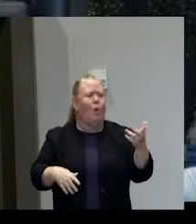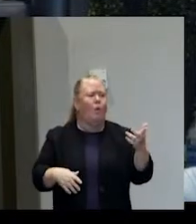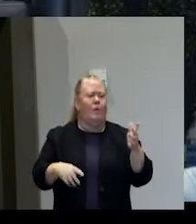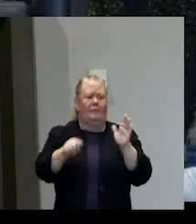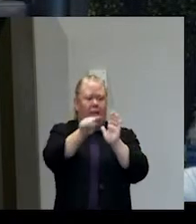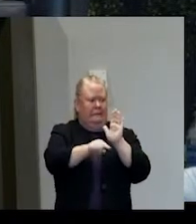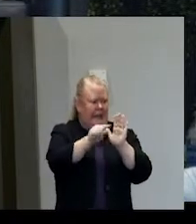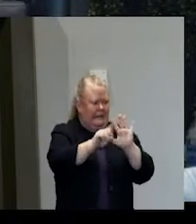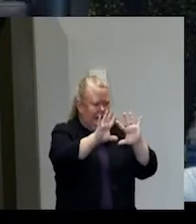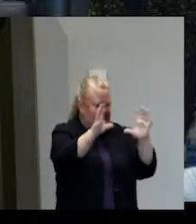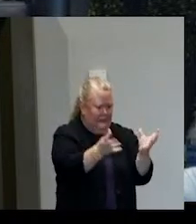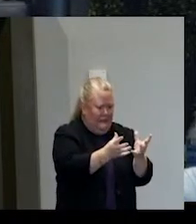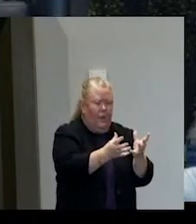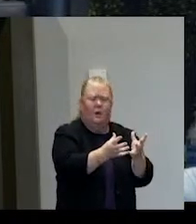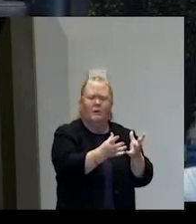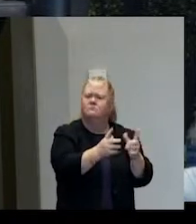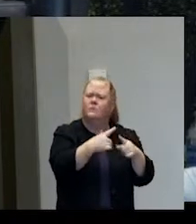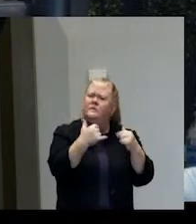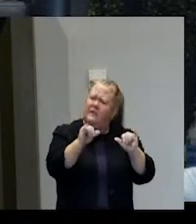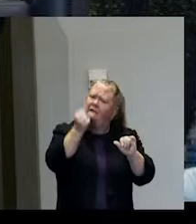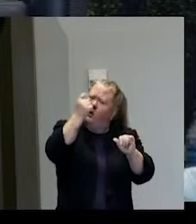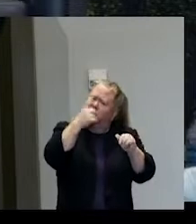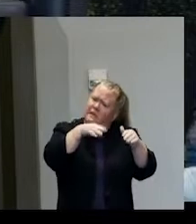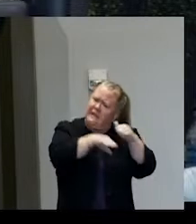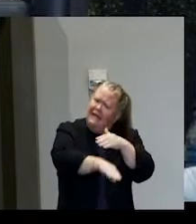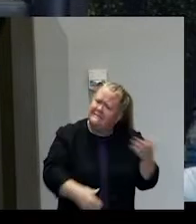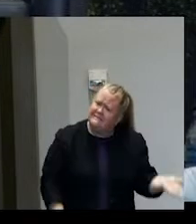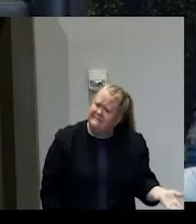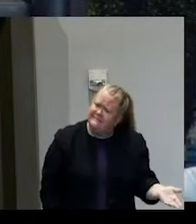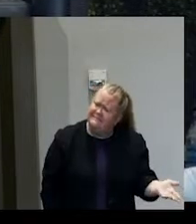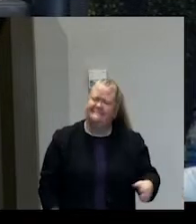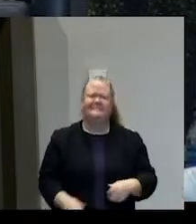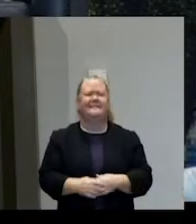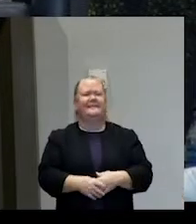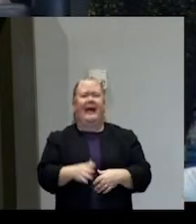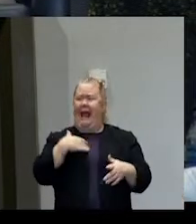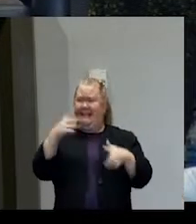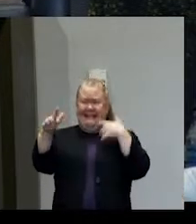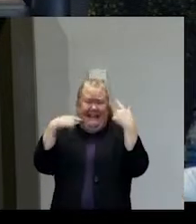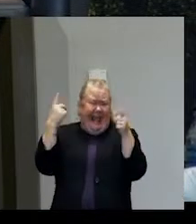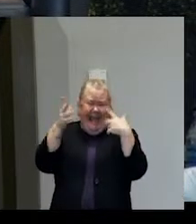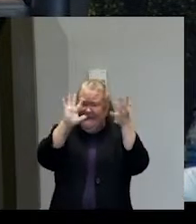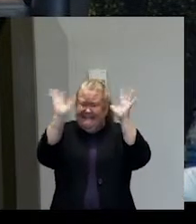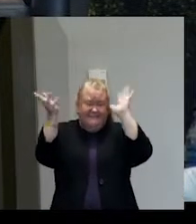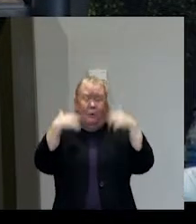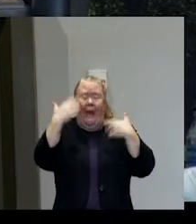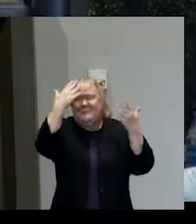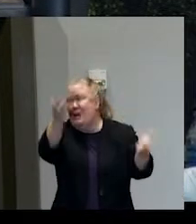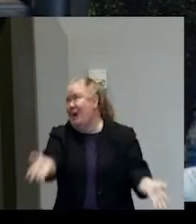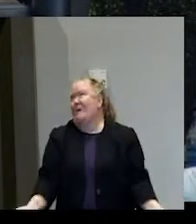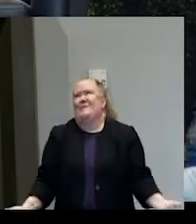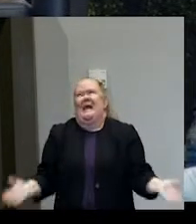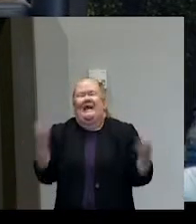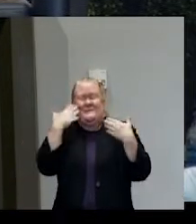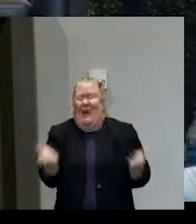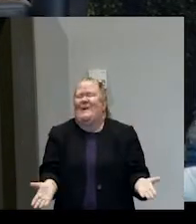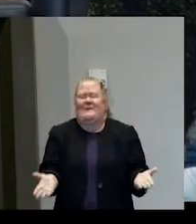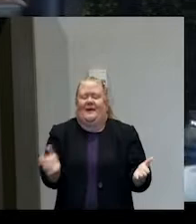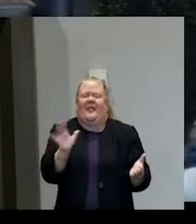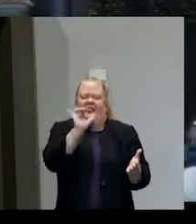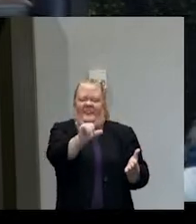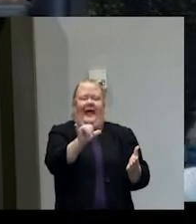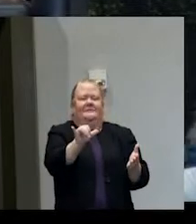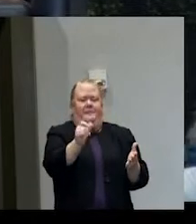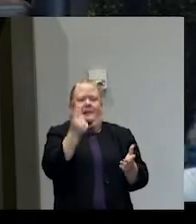could just understand. It's autism. It's like so dumb. So I don't know. So, that's my take